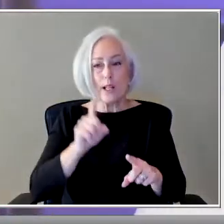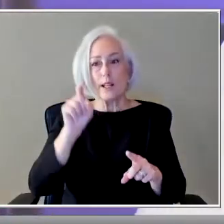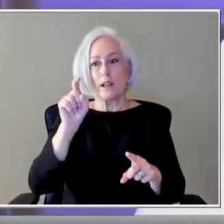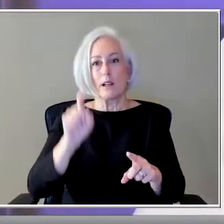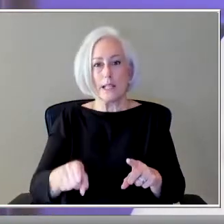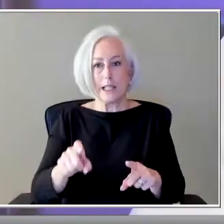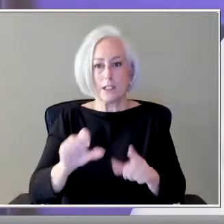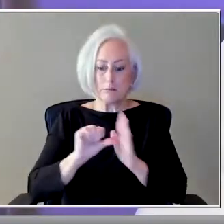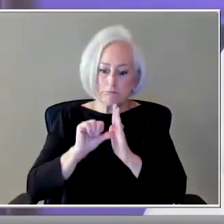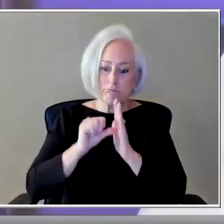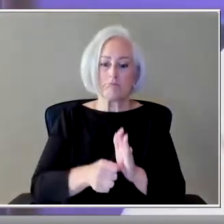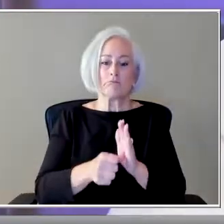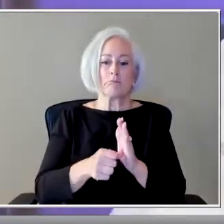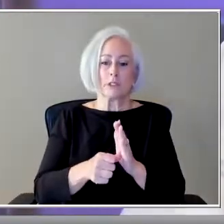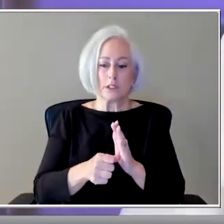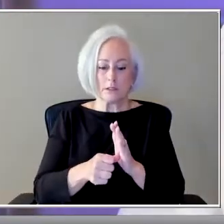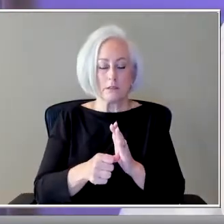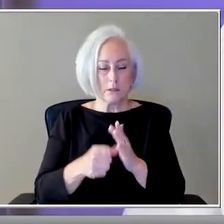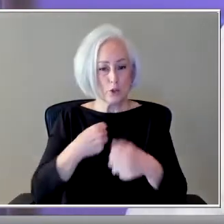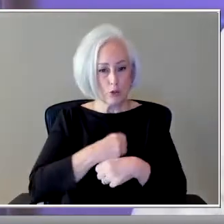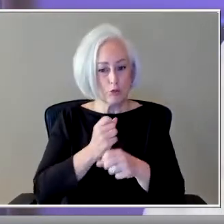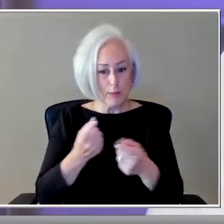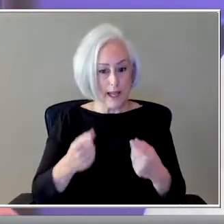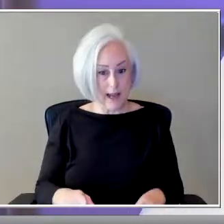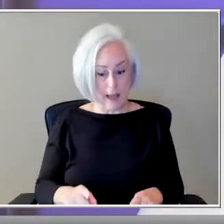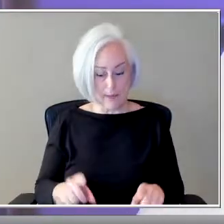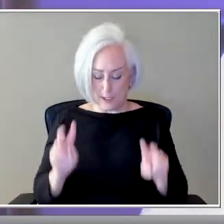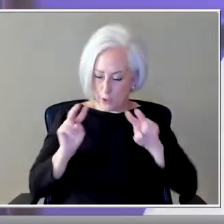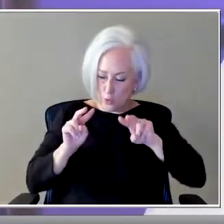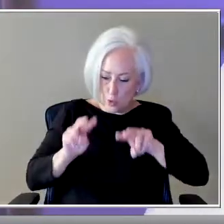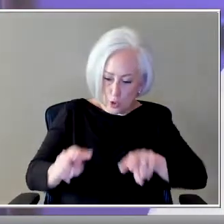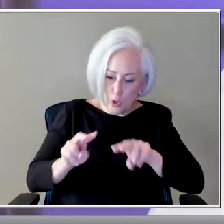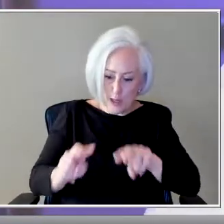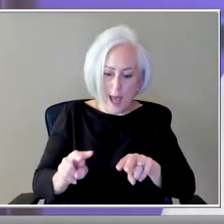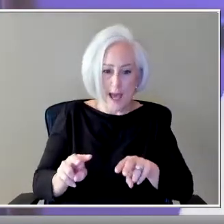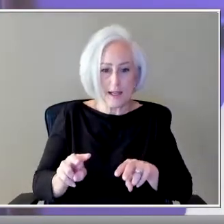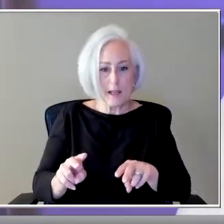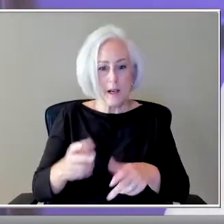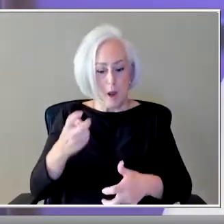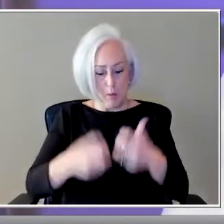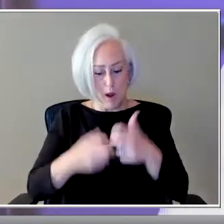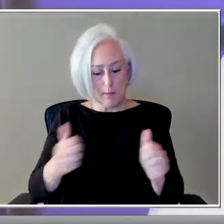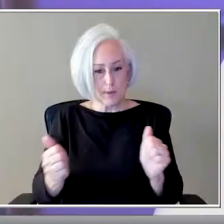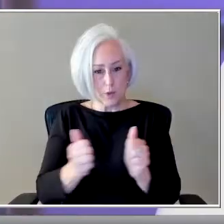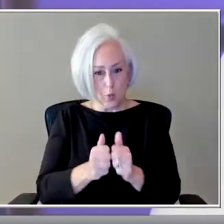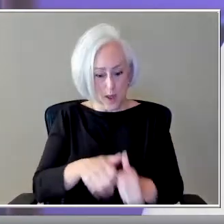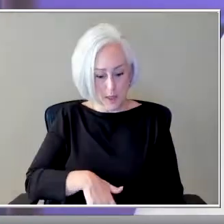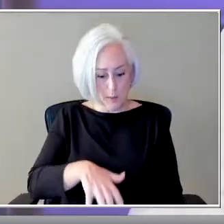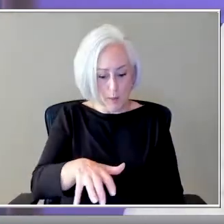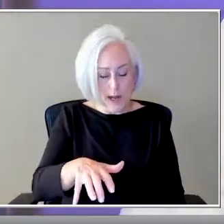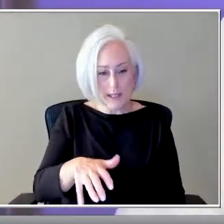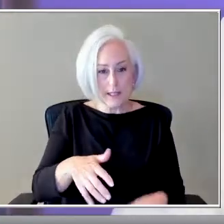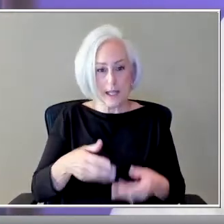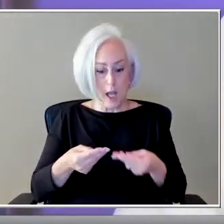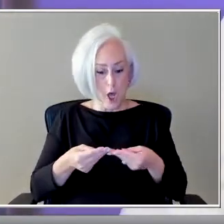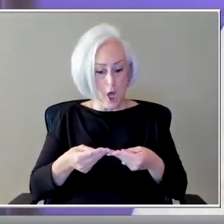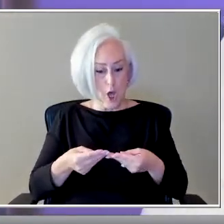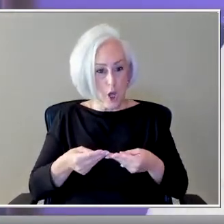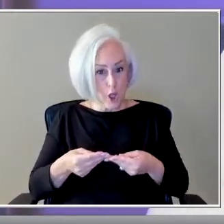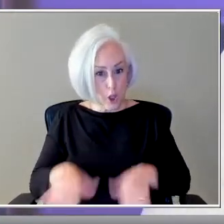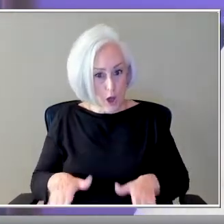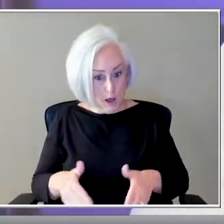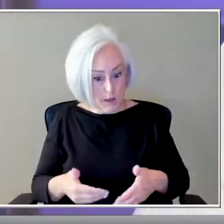to look at patients that had adverse pregnancy outcomes, have had pregnancy losses, whether it's a miscarriage, whether it was